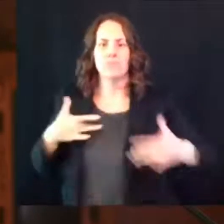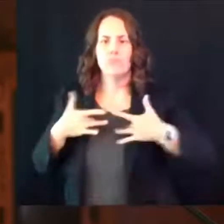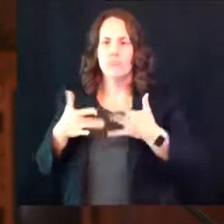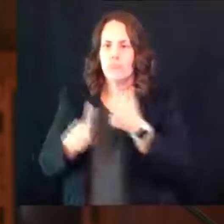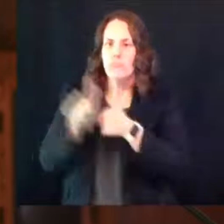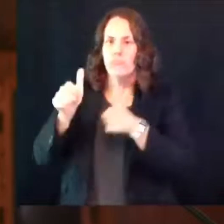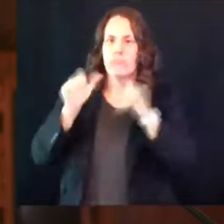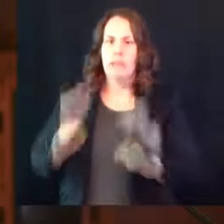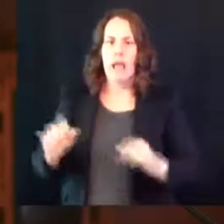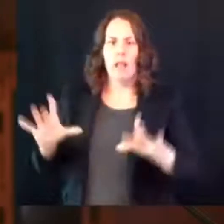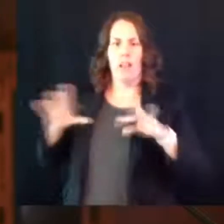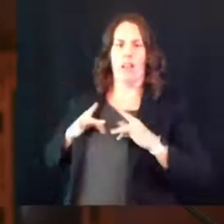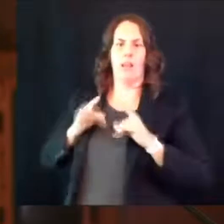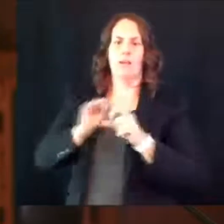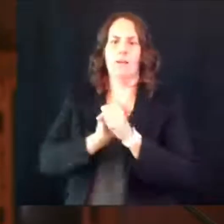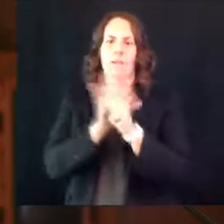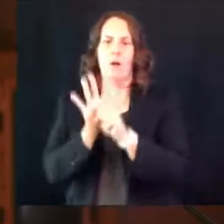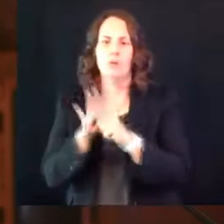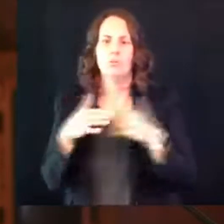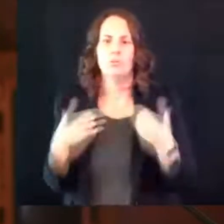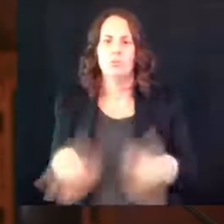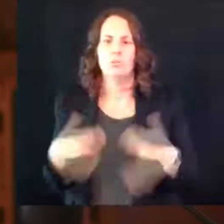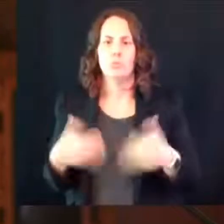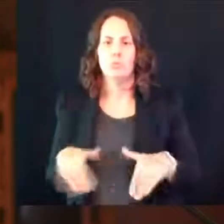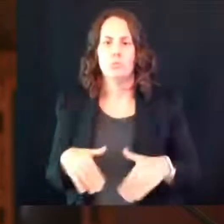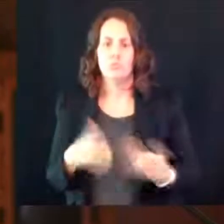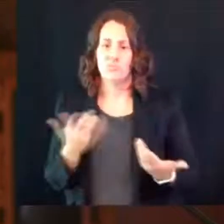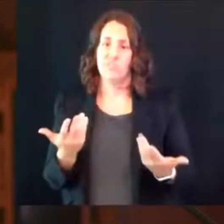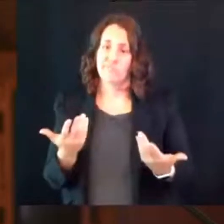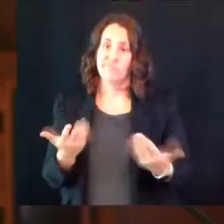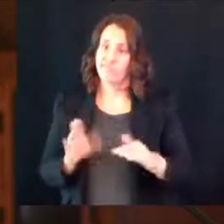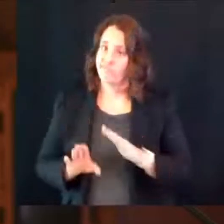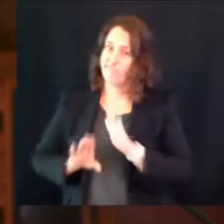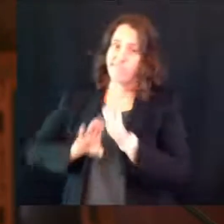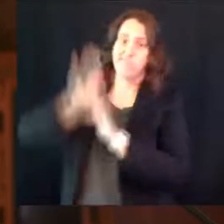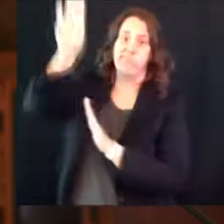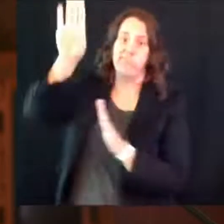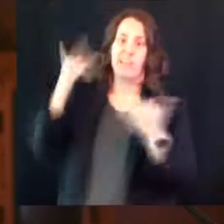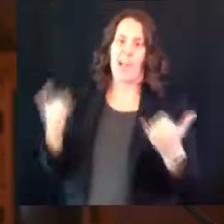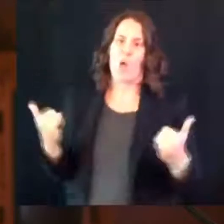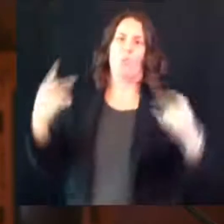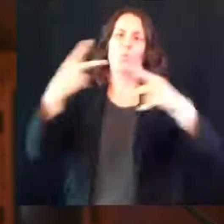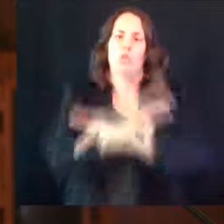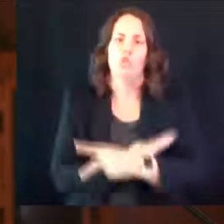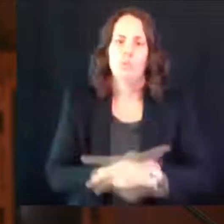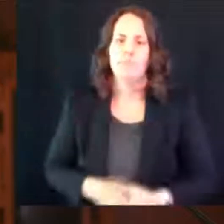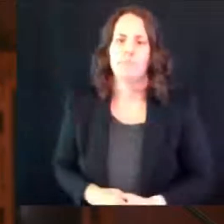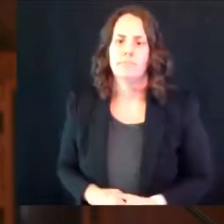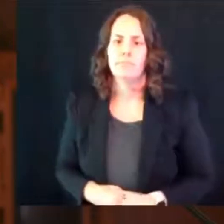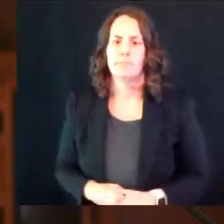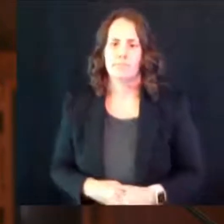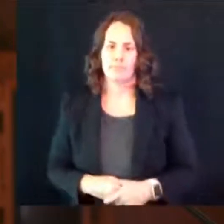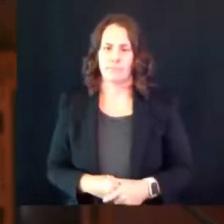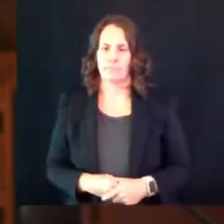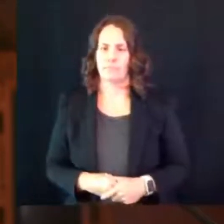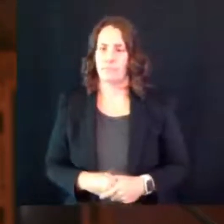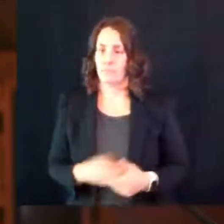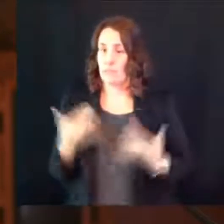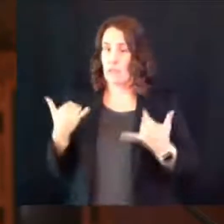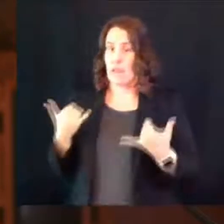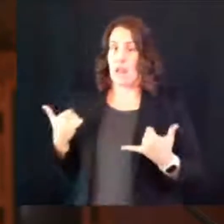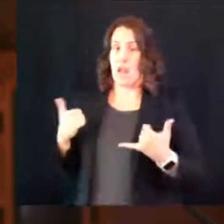a rise in cases to the point that the systems that we took the time to build over the summer, that public